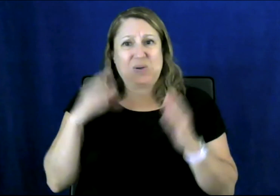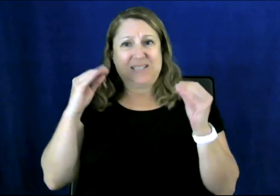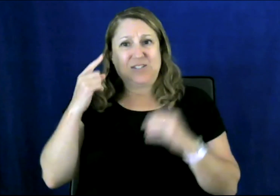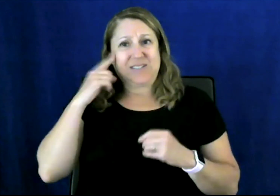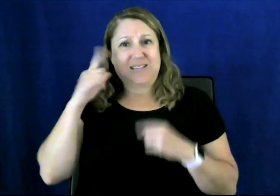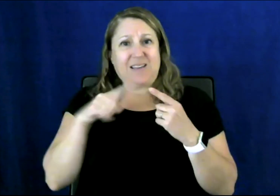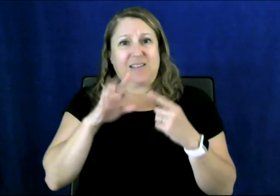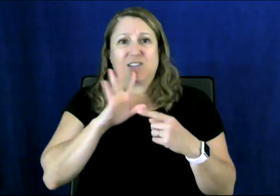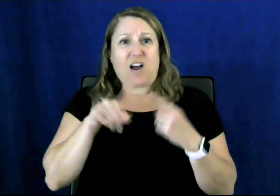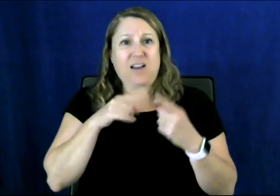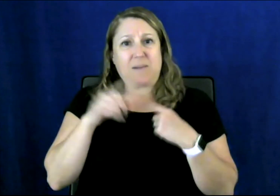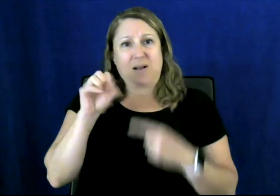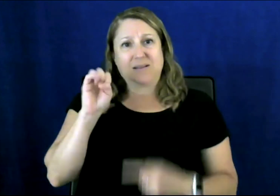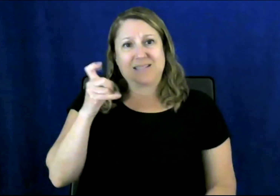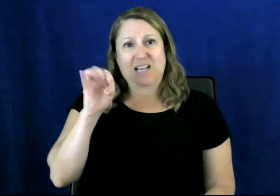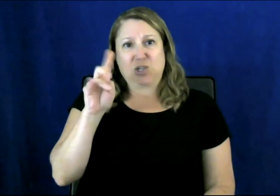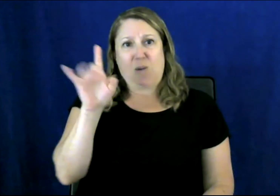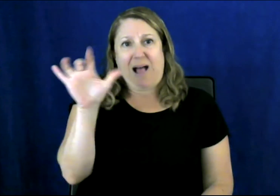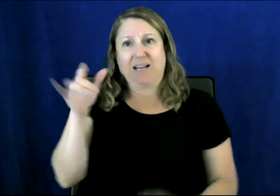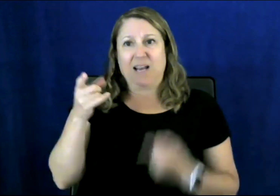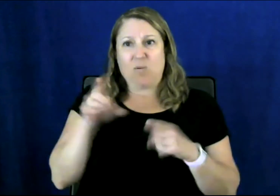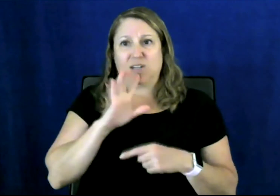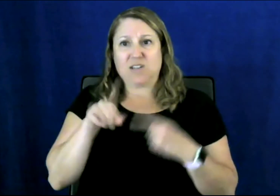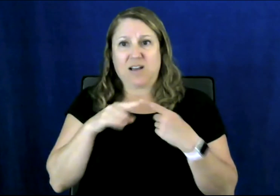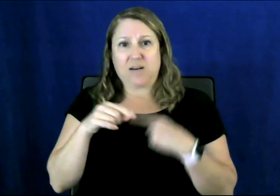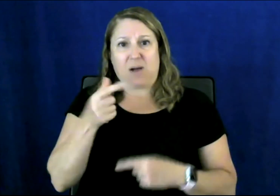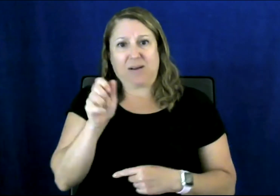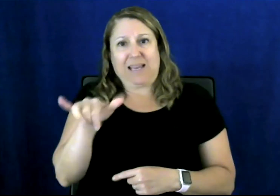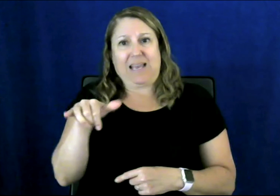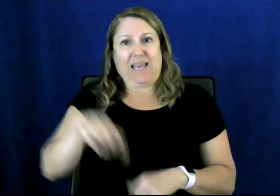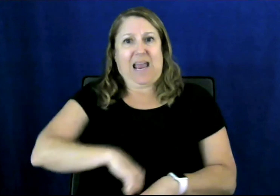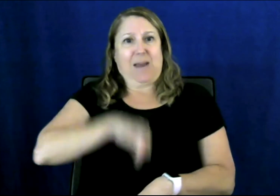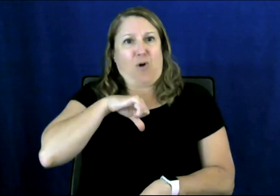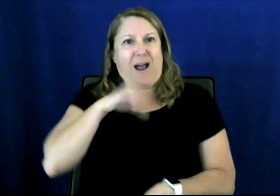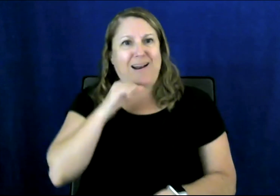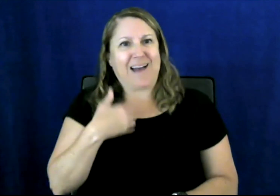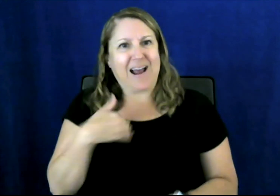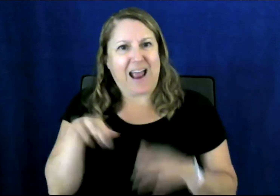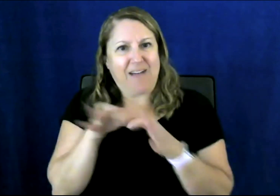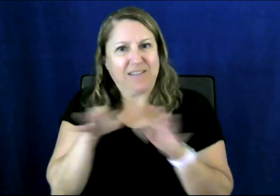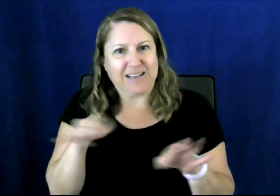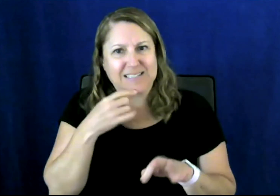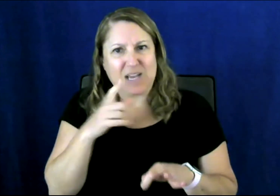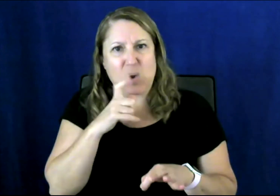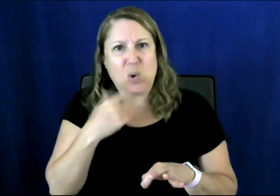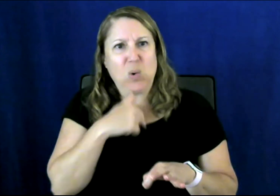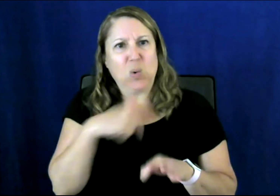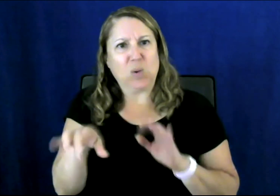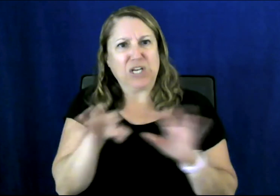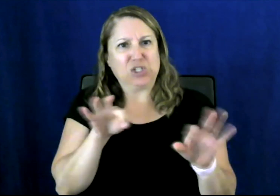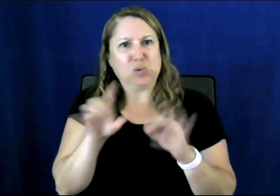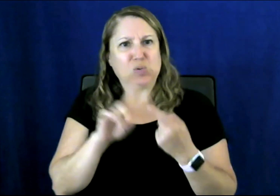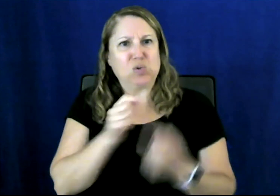gay pride, and not talking about, you know, not having the language to say who we choose to love,